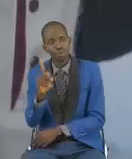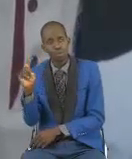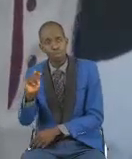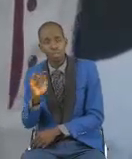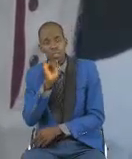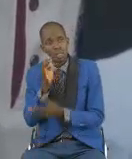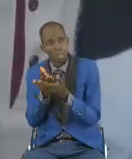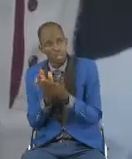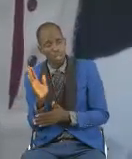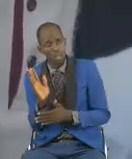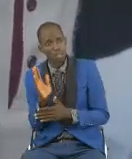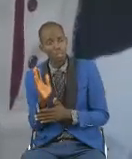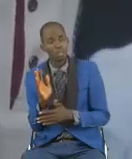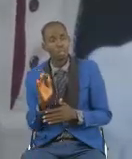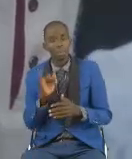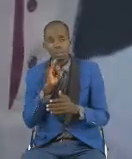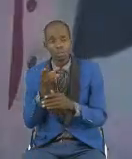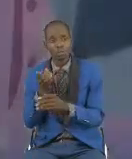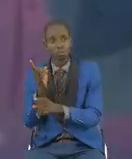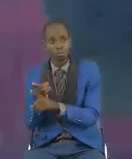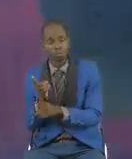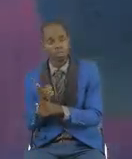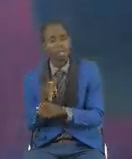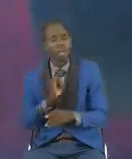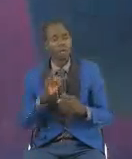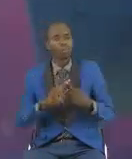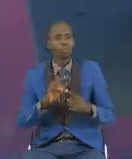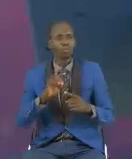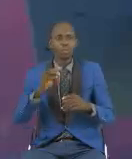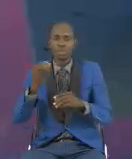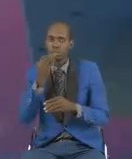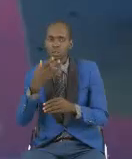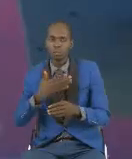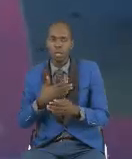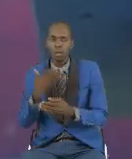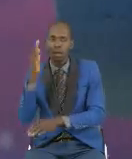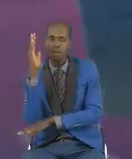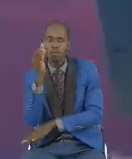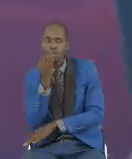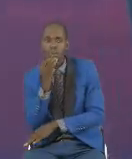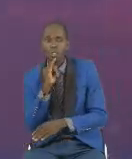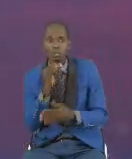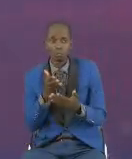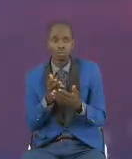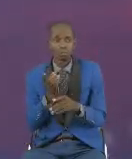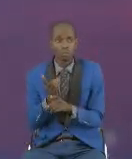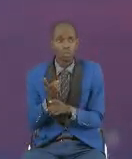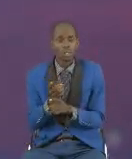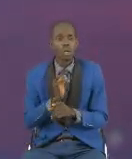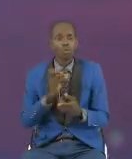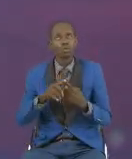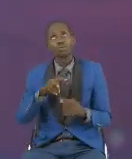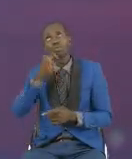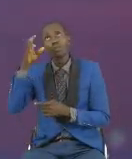do this, is that all right? I want to take my lunch, is that all right? I want to travel to my village, is that